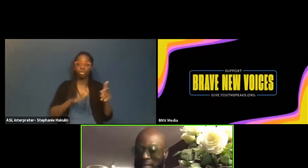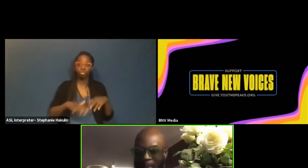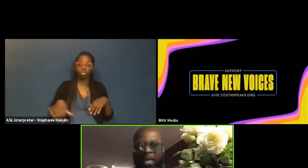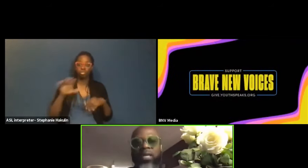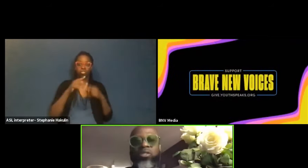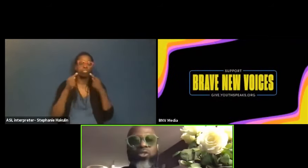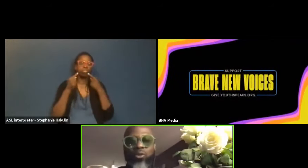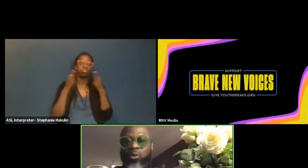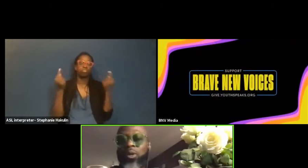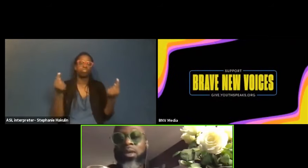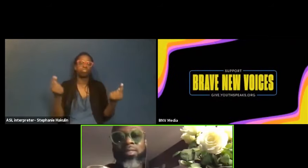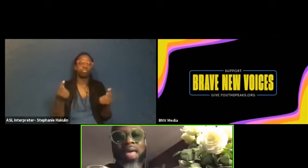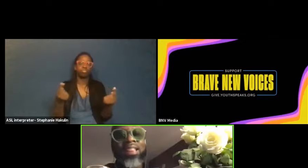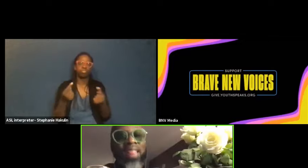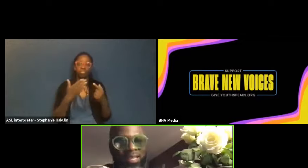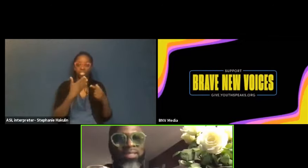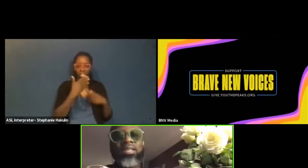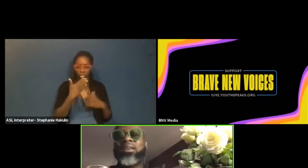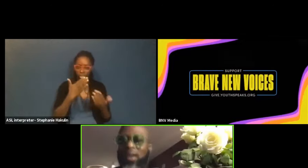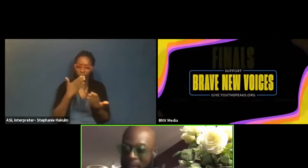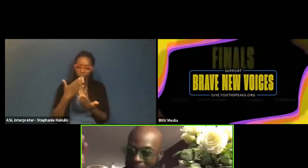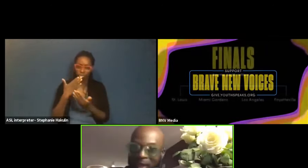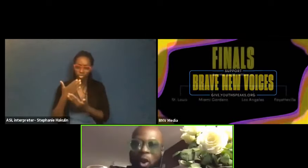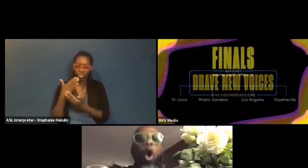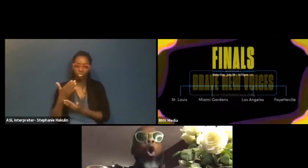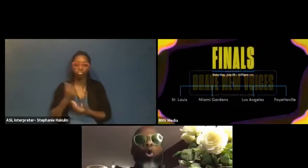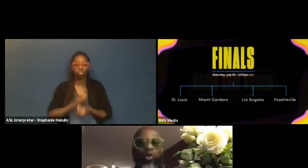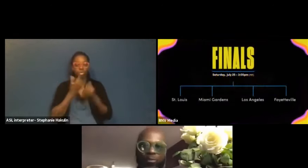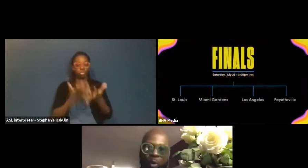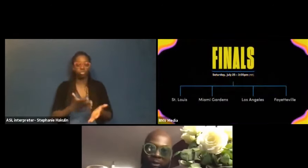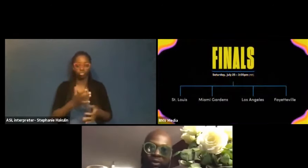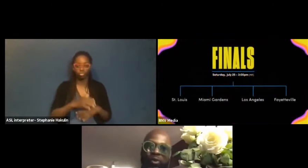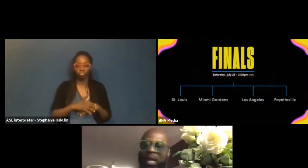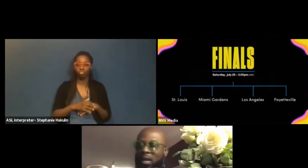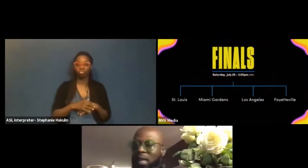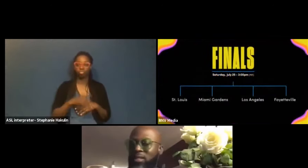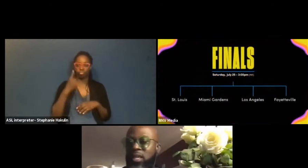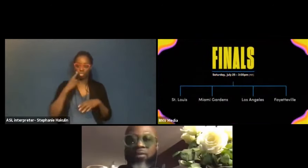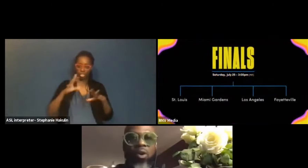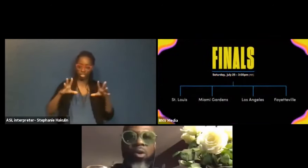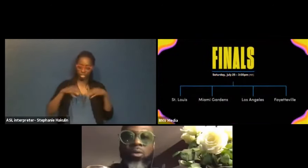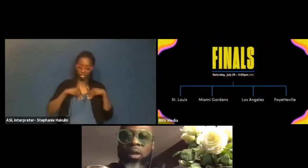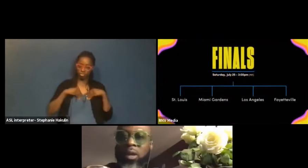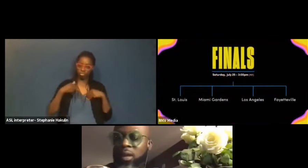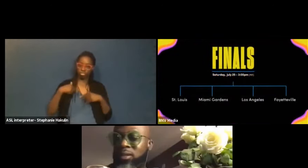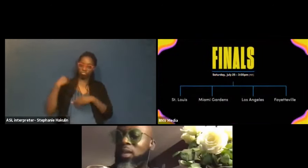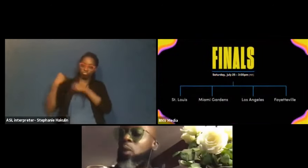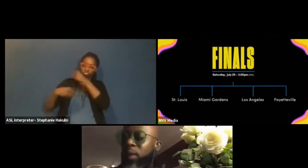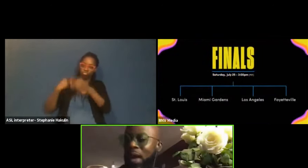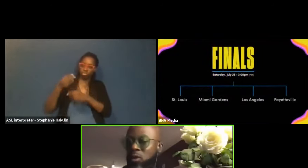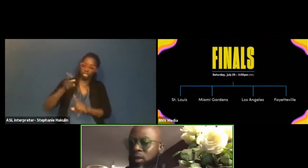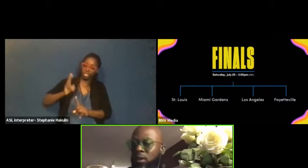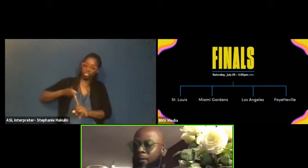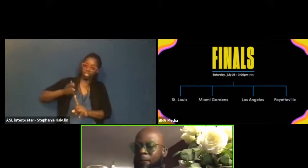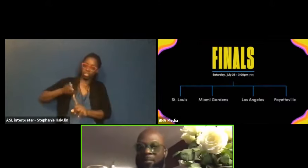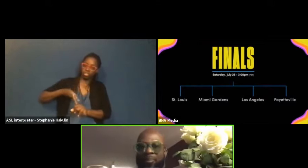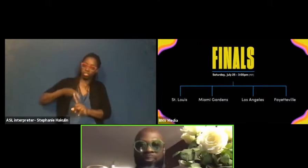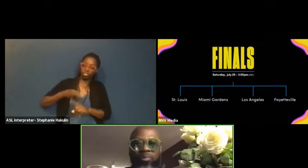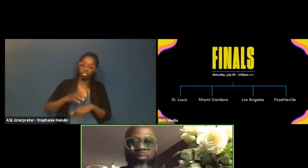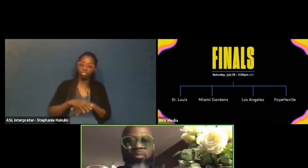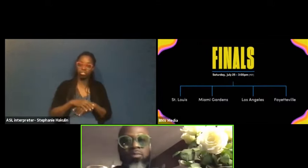for stepping into that legacy, and all you poets for creating a legacy of your own. Say, what we got over